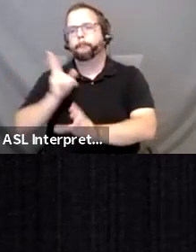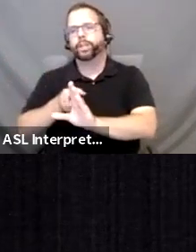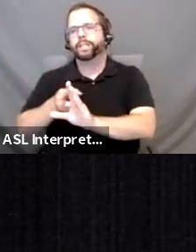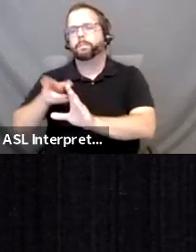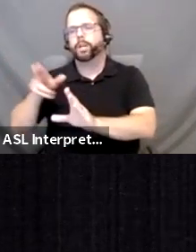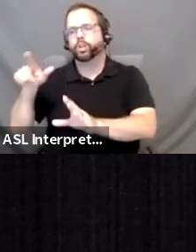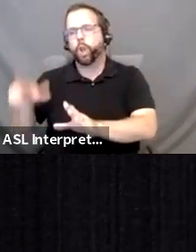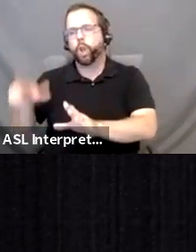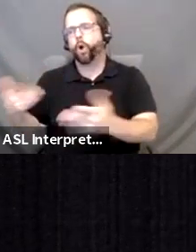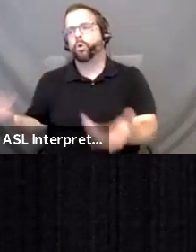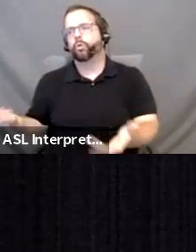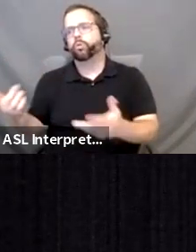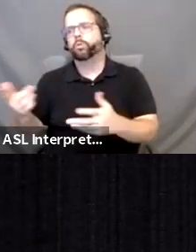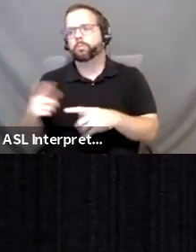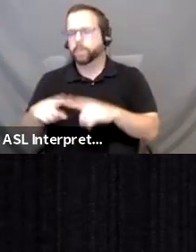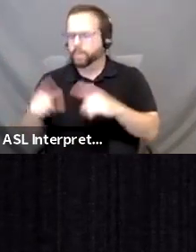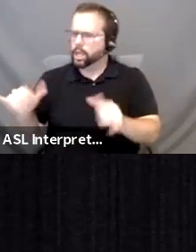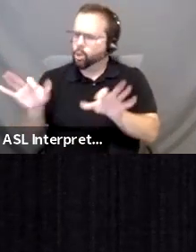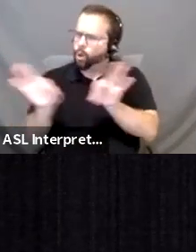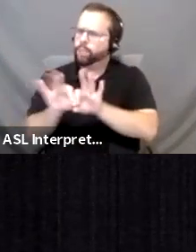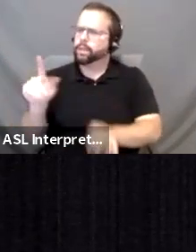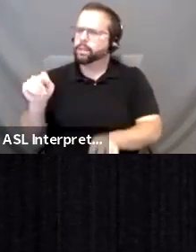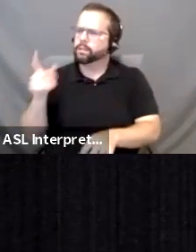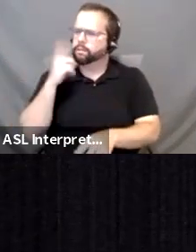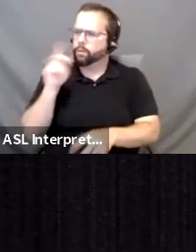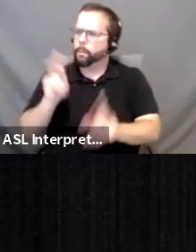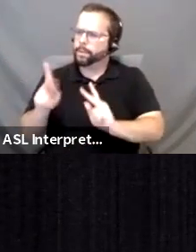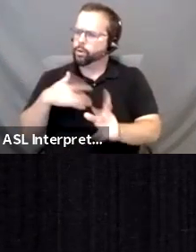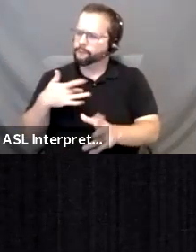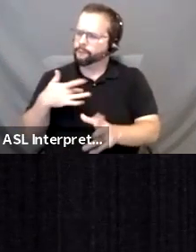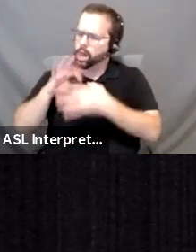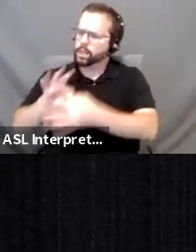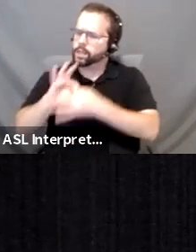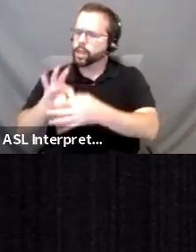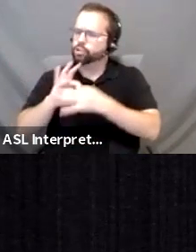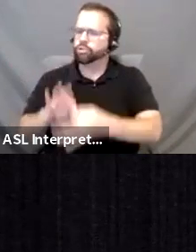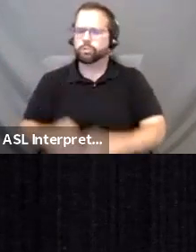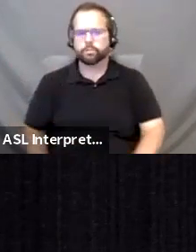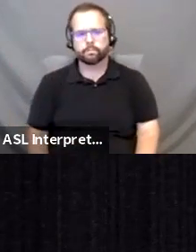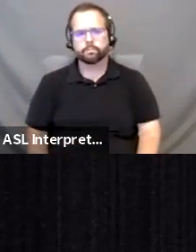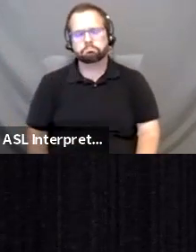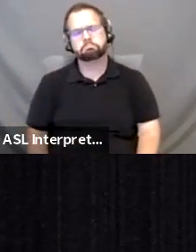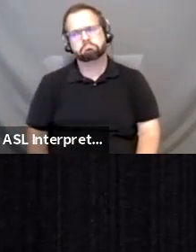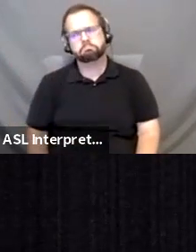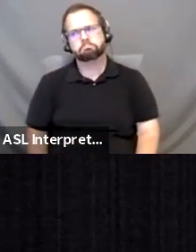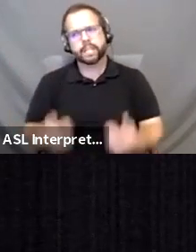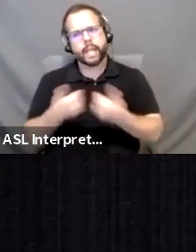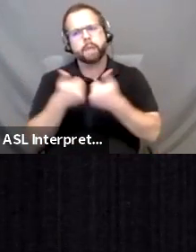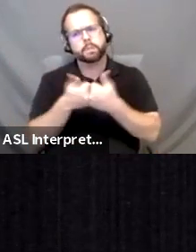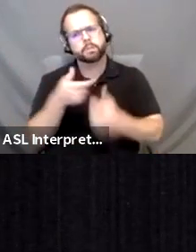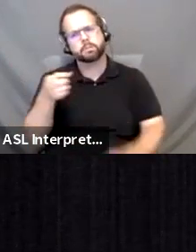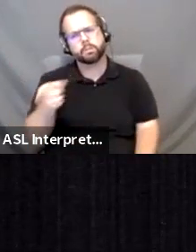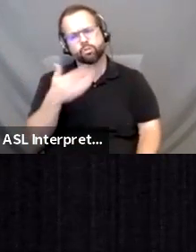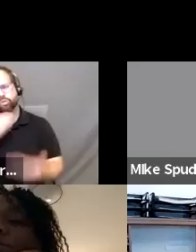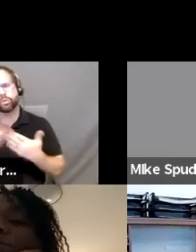people engaged. So yeah, that's important. But yeah, I think that games is, that's a